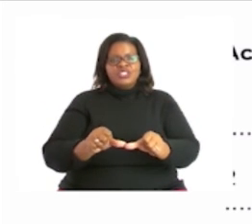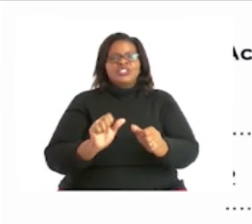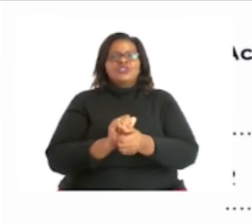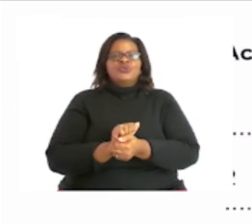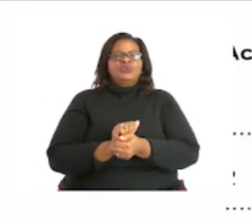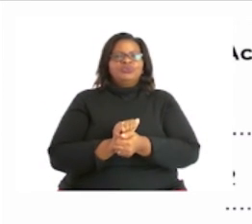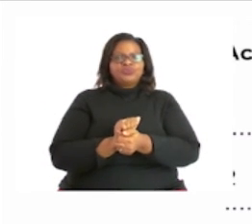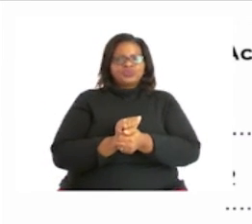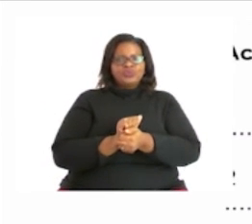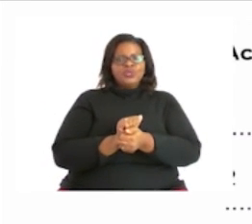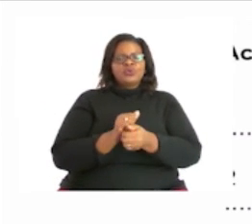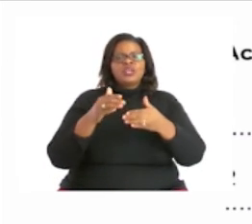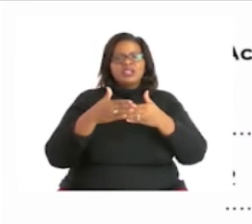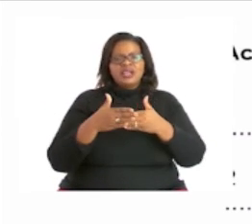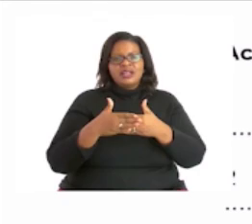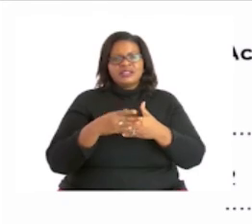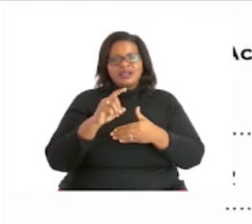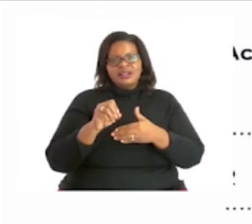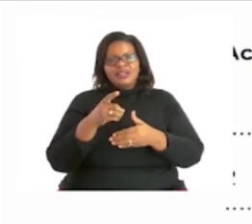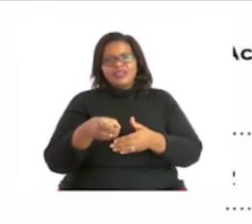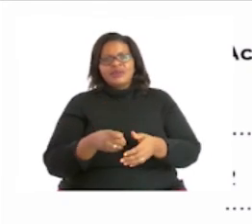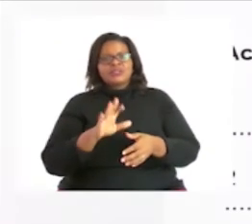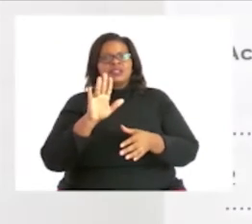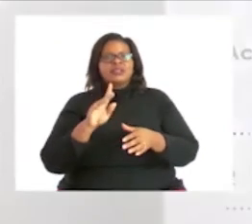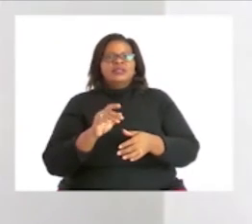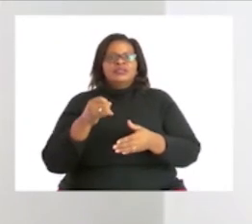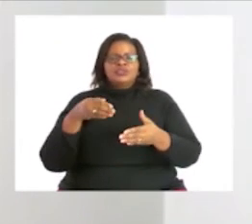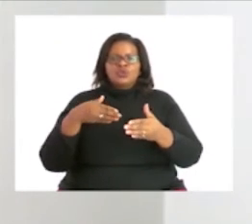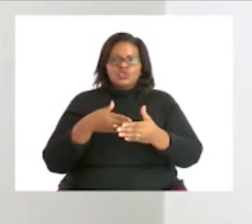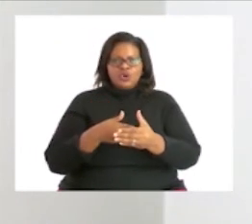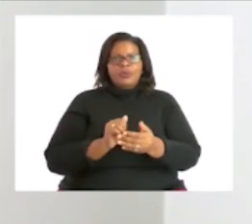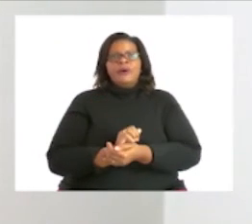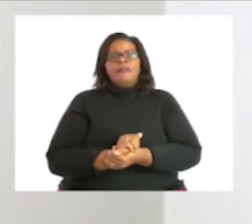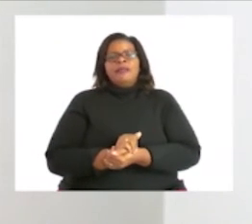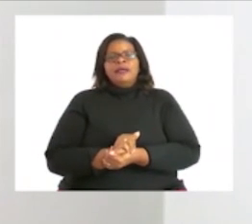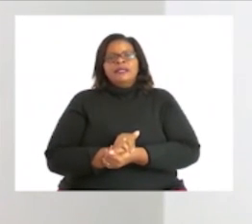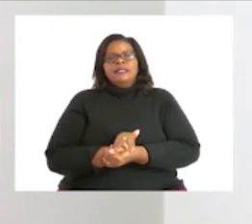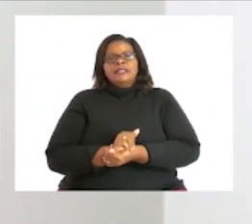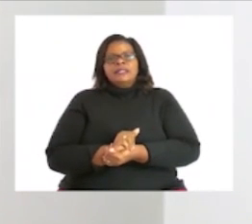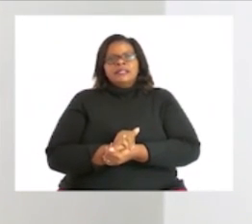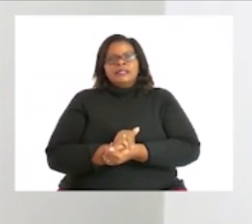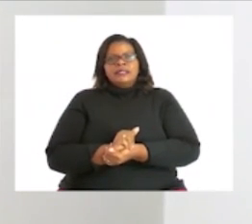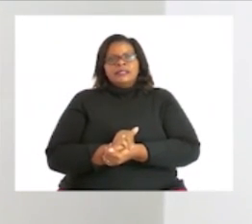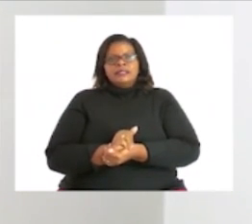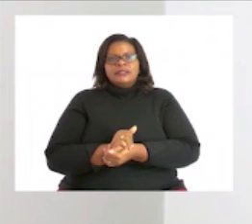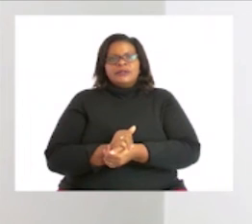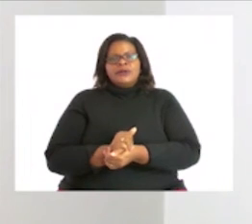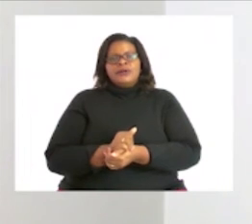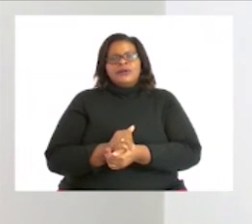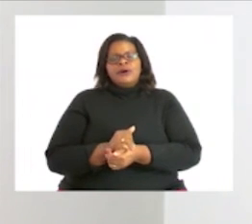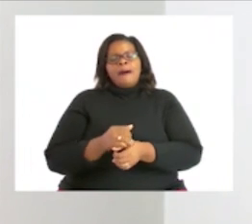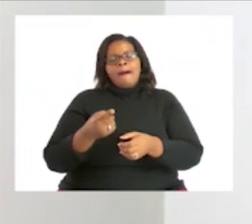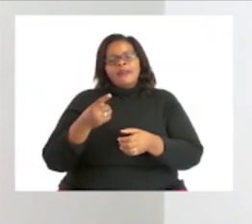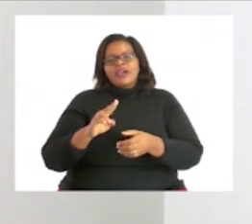29,337 to the nearest 10,000. Boys and girls, the memo is on the next page, but first